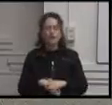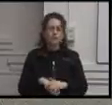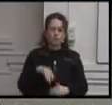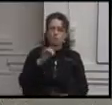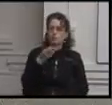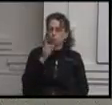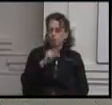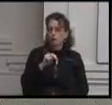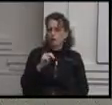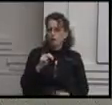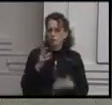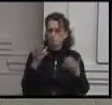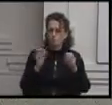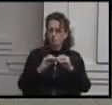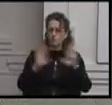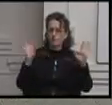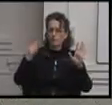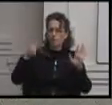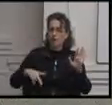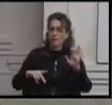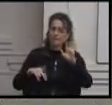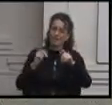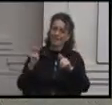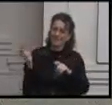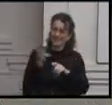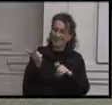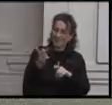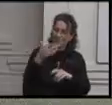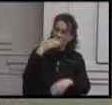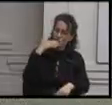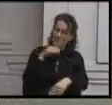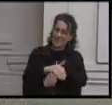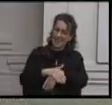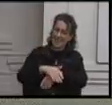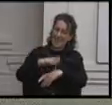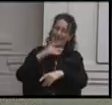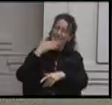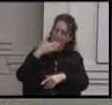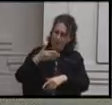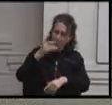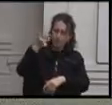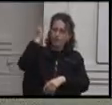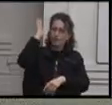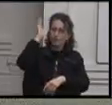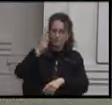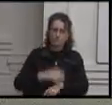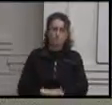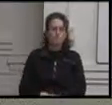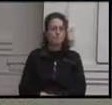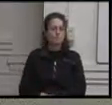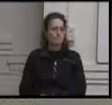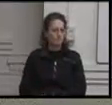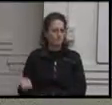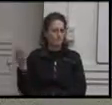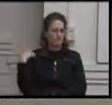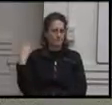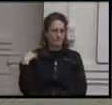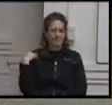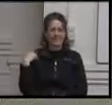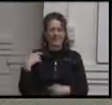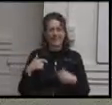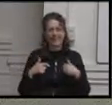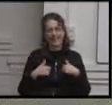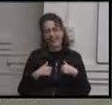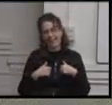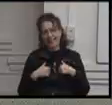a few. Chief, Assistant Chief, how are you? Good presentation. Thank you. I was the board member that had the audacity to